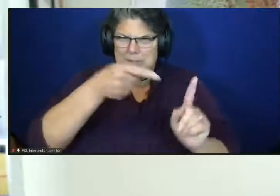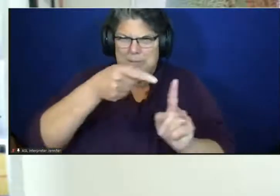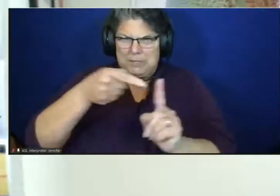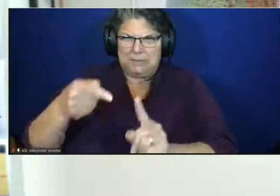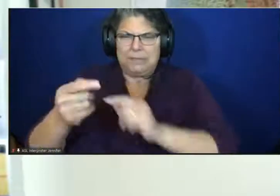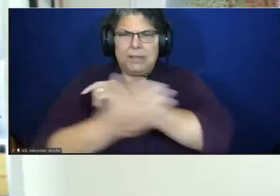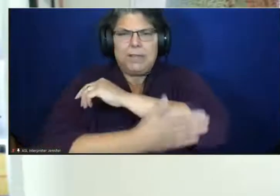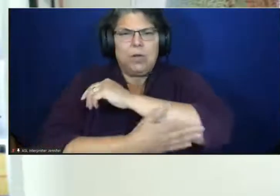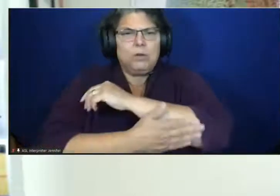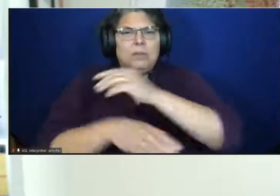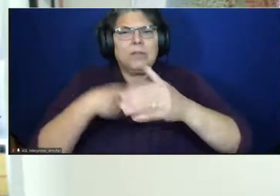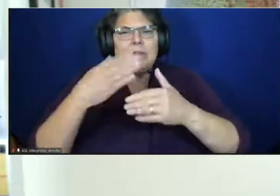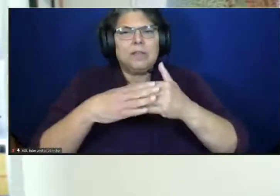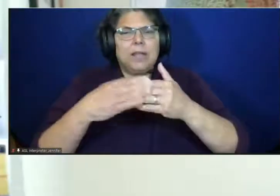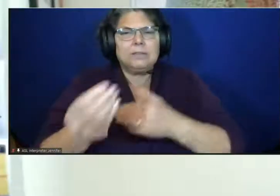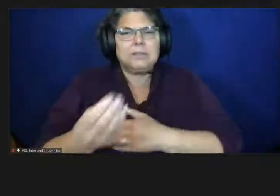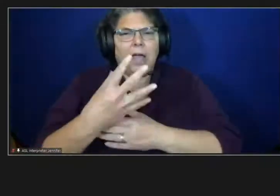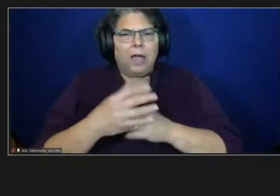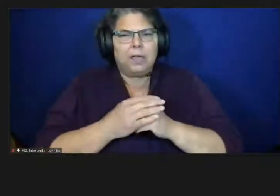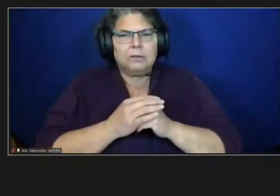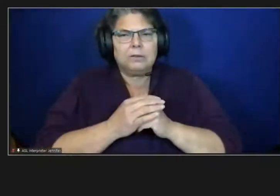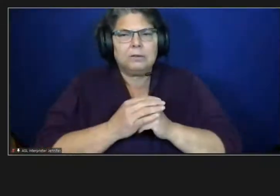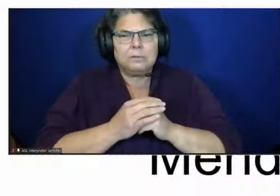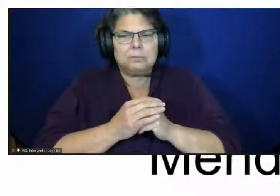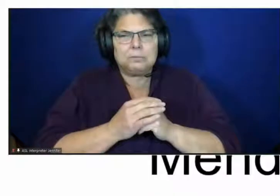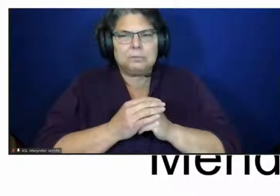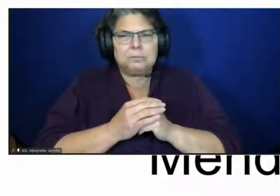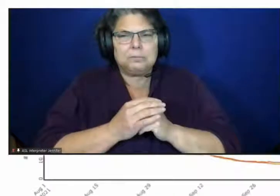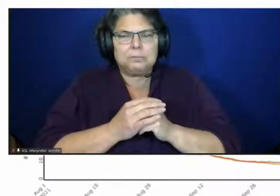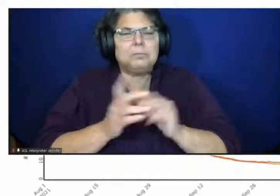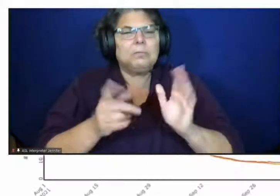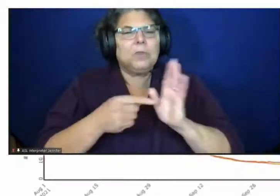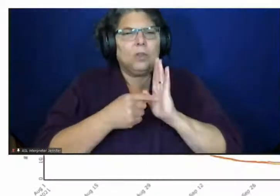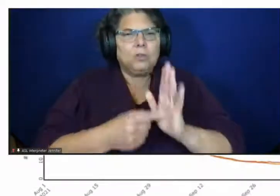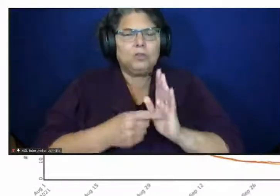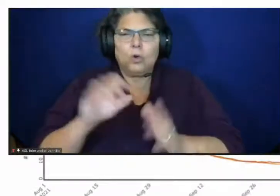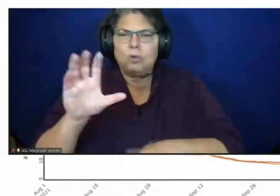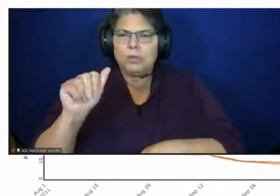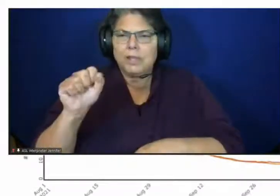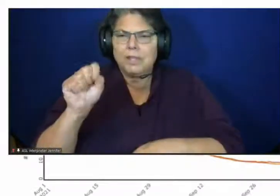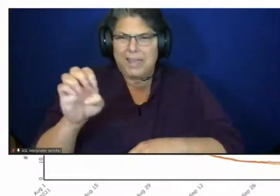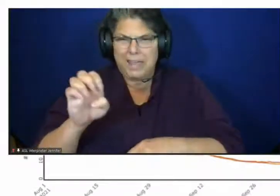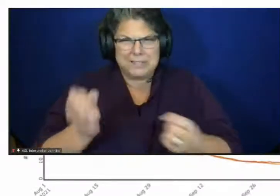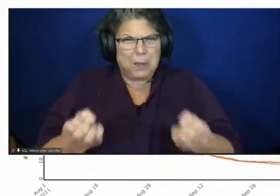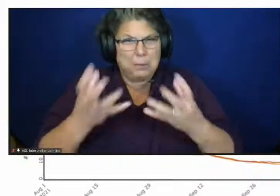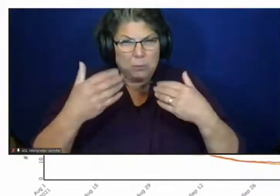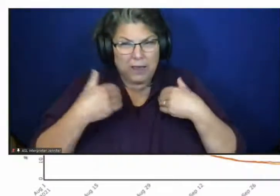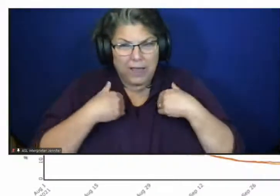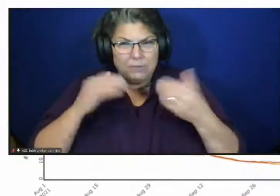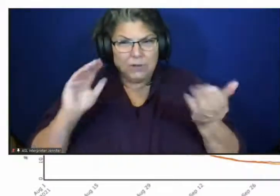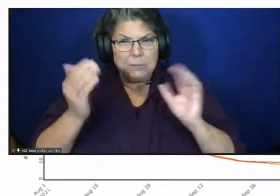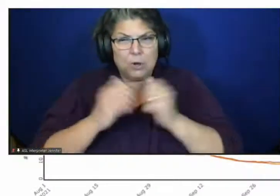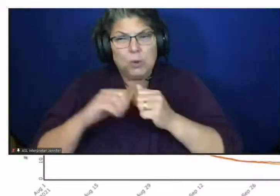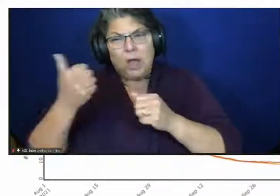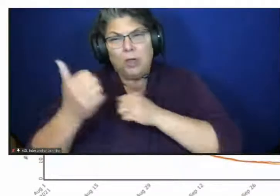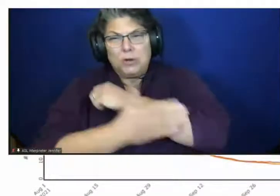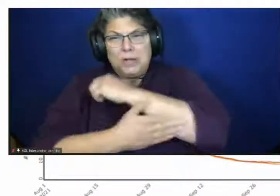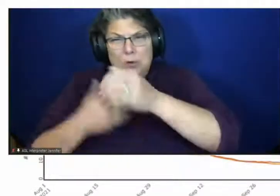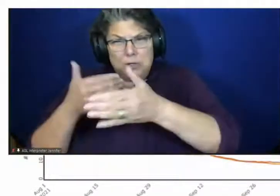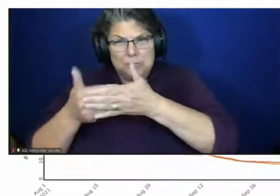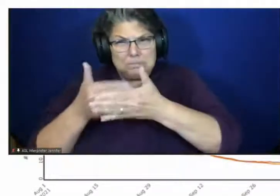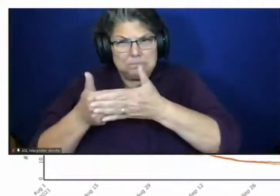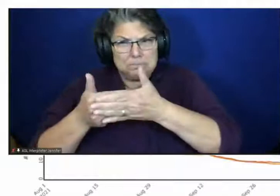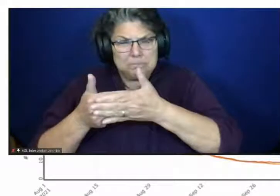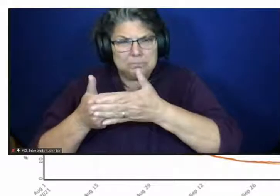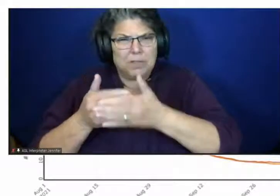Next slide. This slide shows our case rate compared to surrounding counties on the left. And you can see